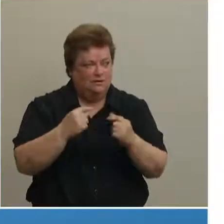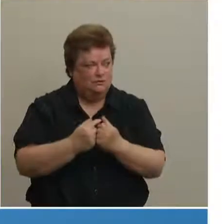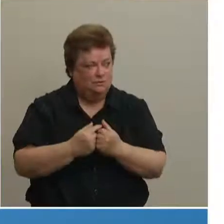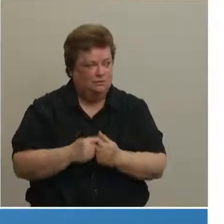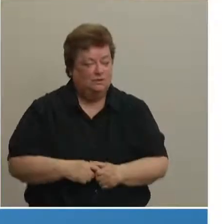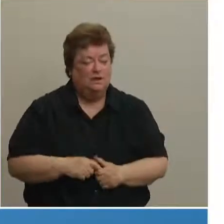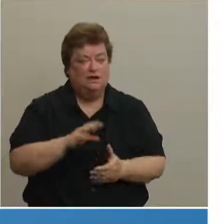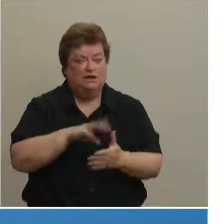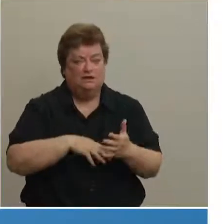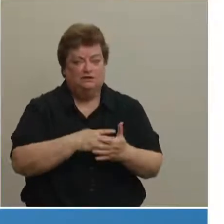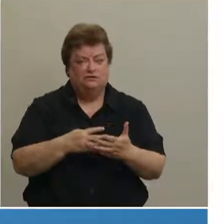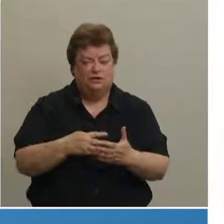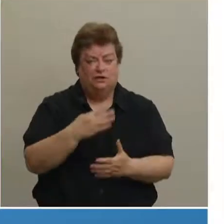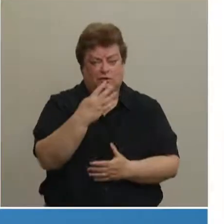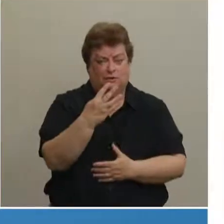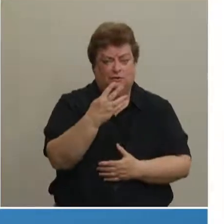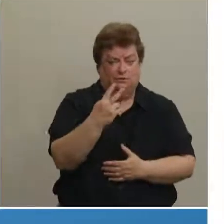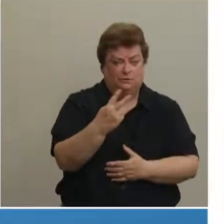2,